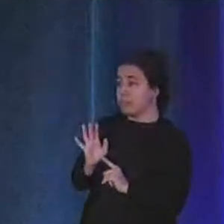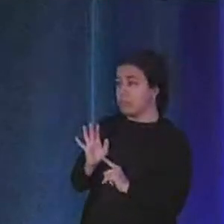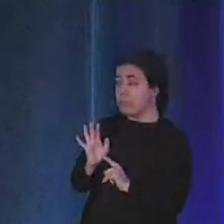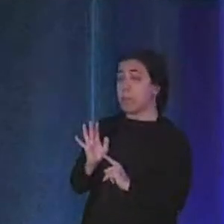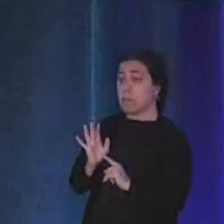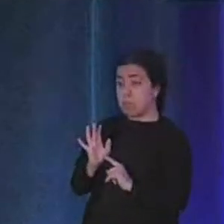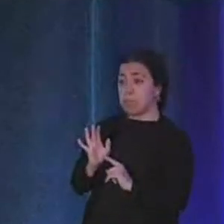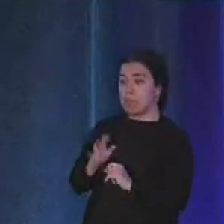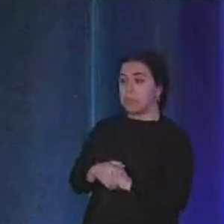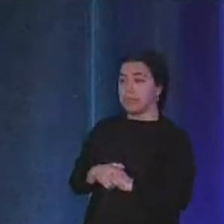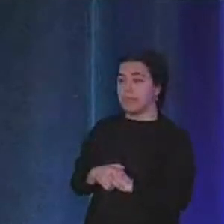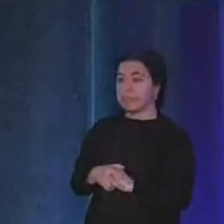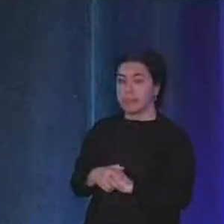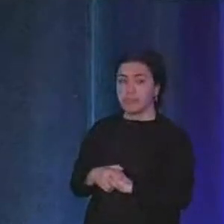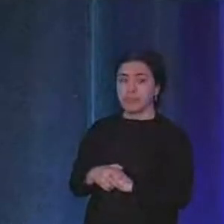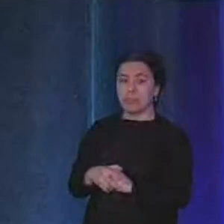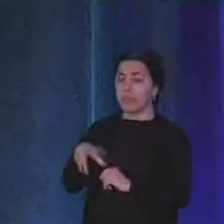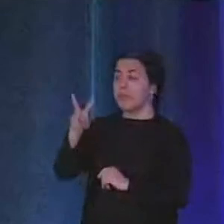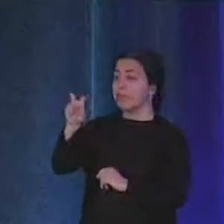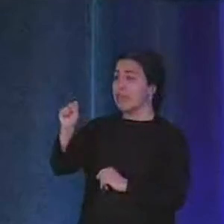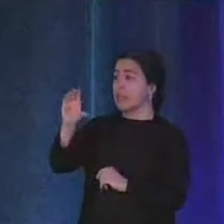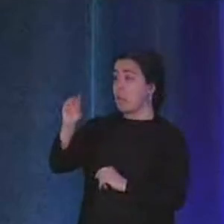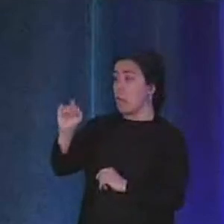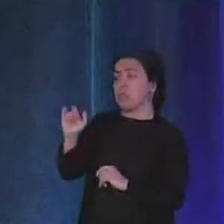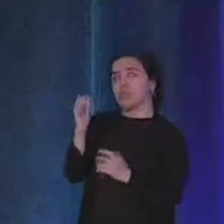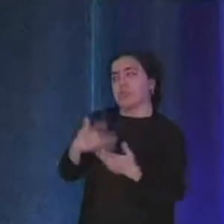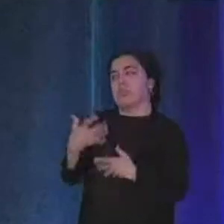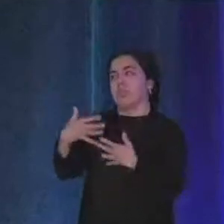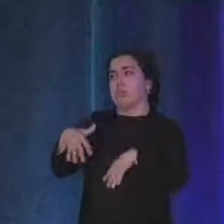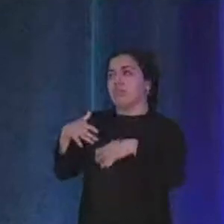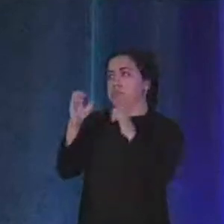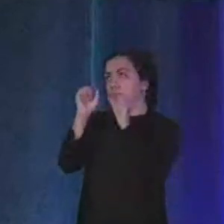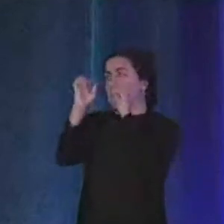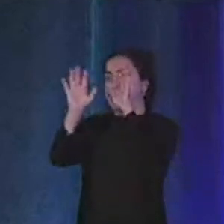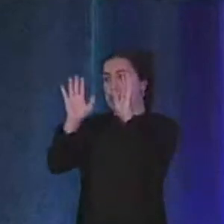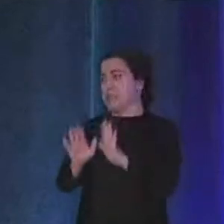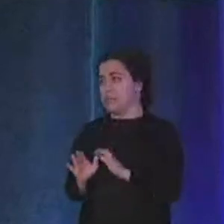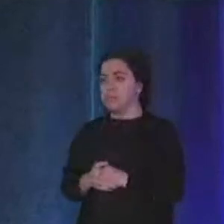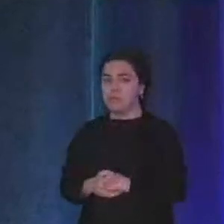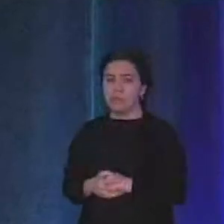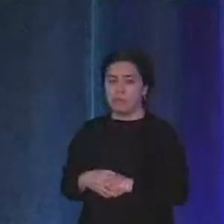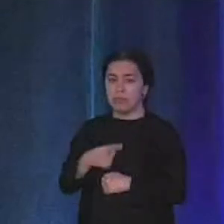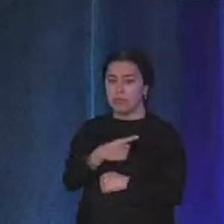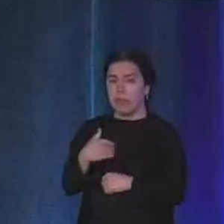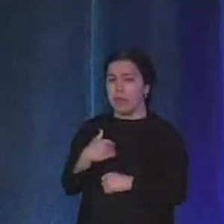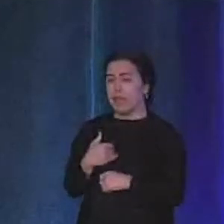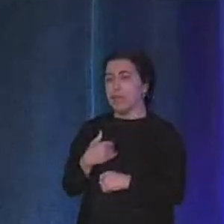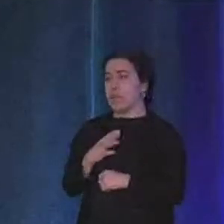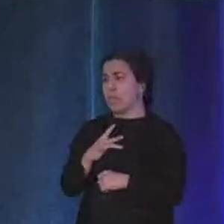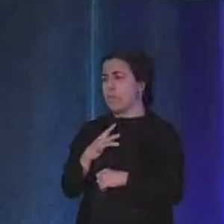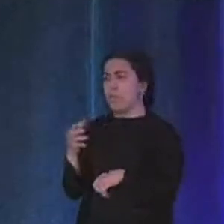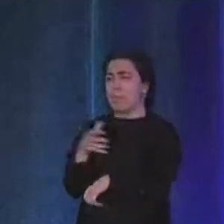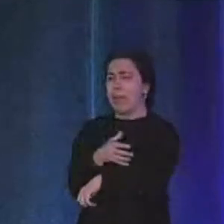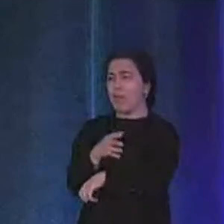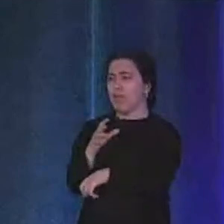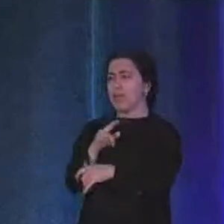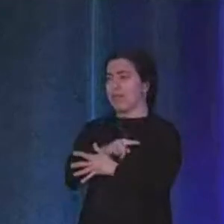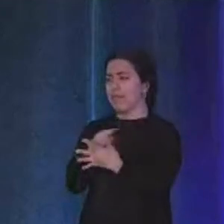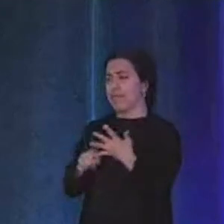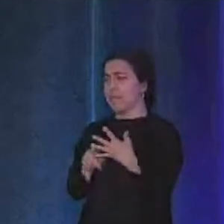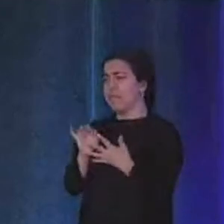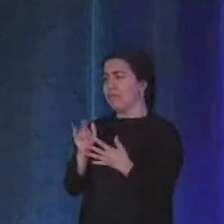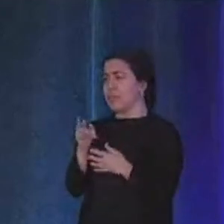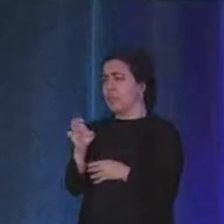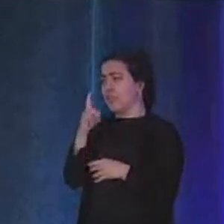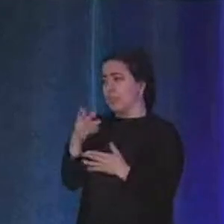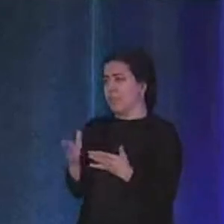VS Code is actually amazing. It has so many cool power features for this kind of